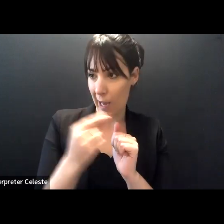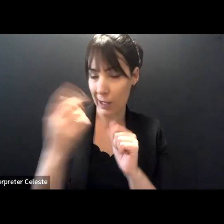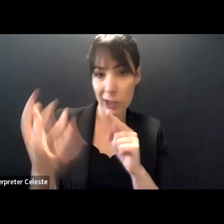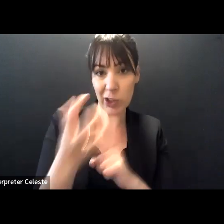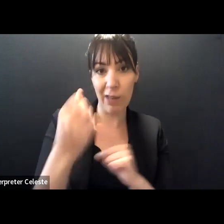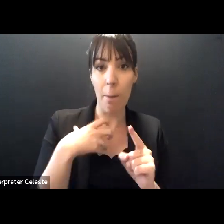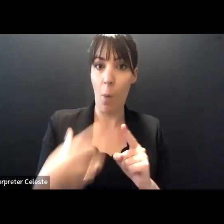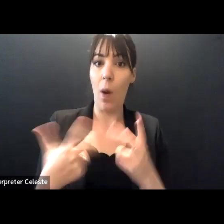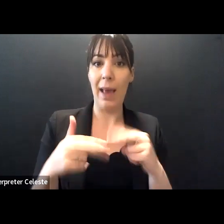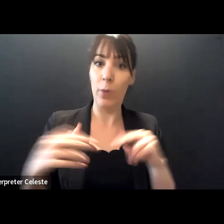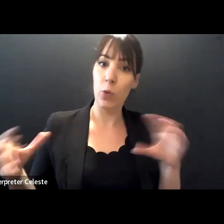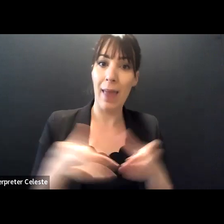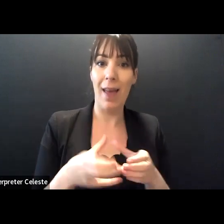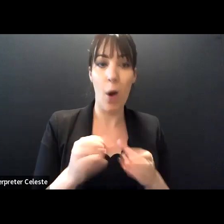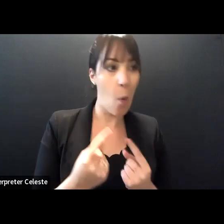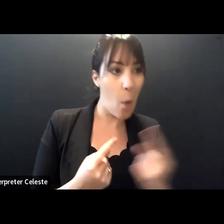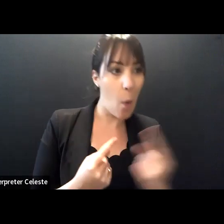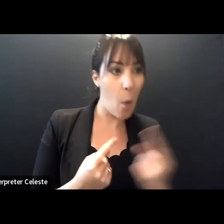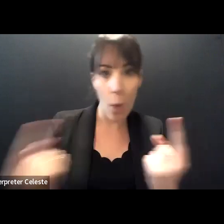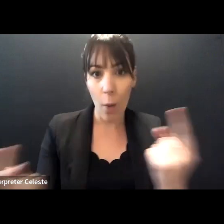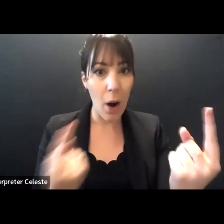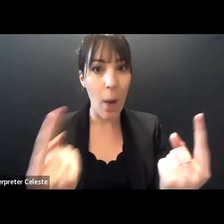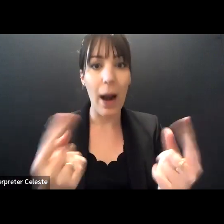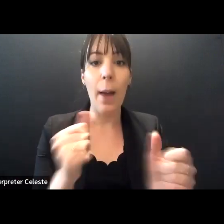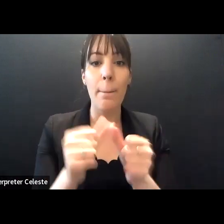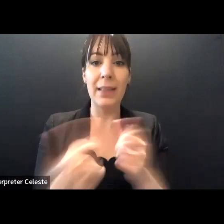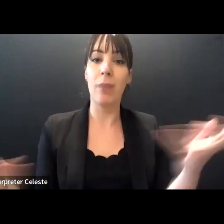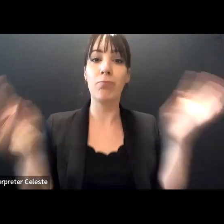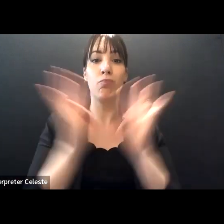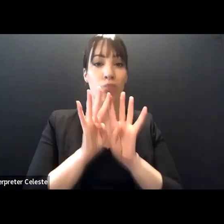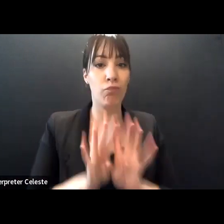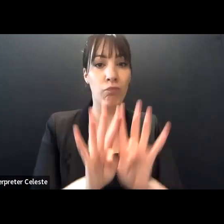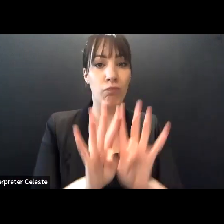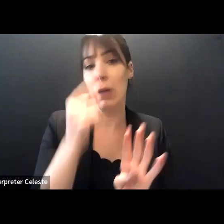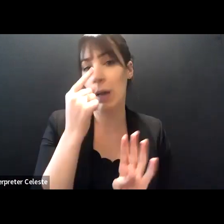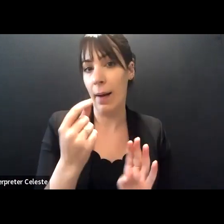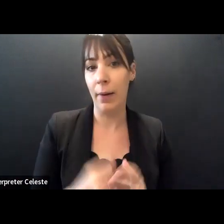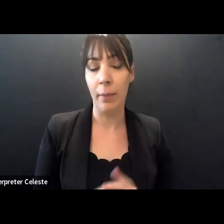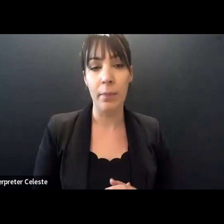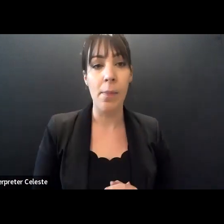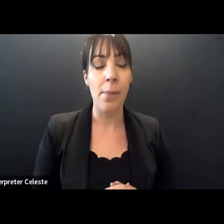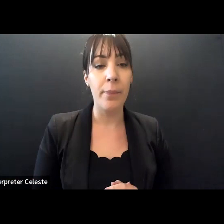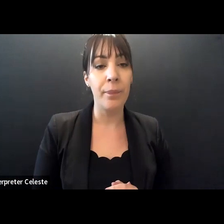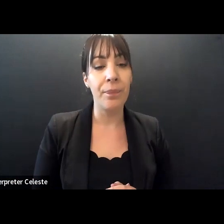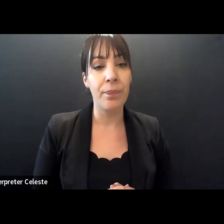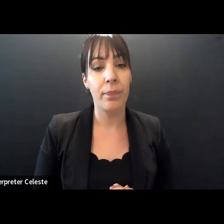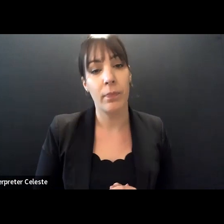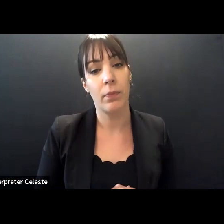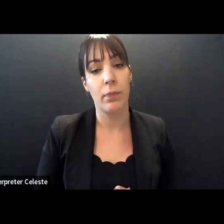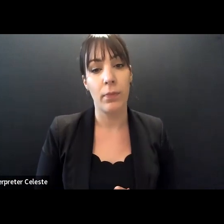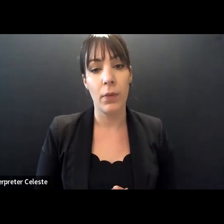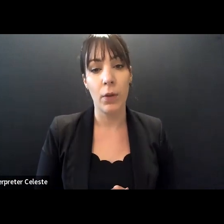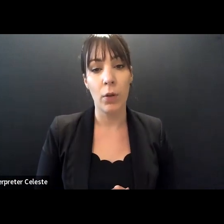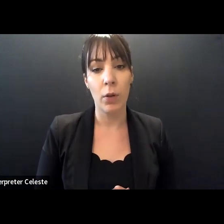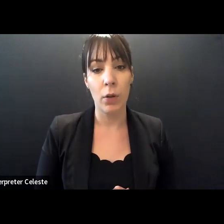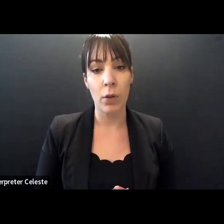more together. And I think that's the part that we've got to play. The progress to make this work for everybody, we've got to progress the